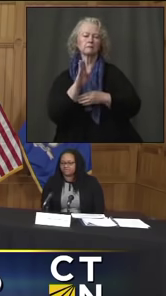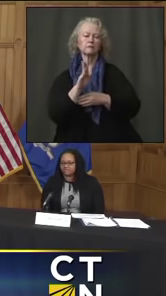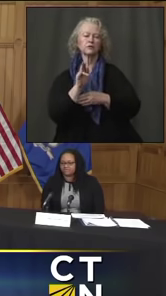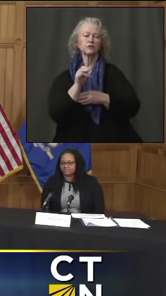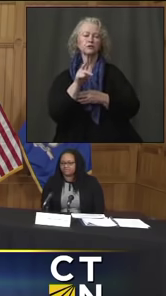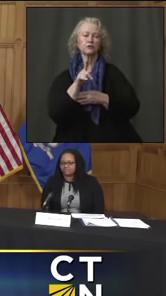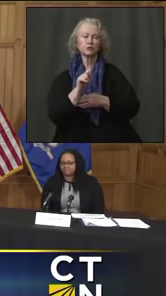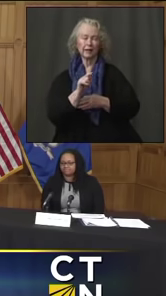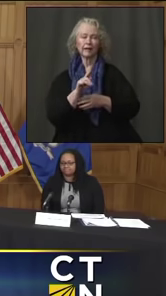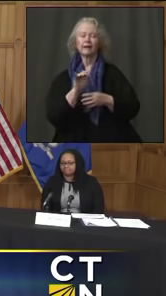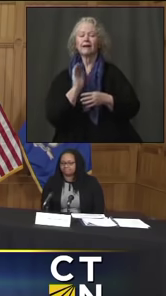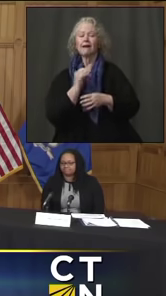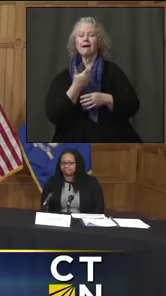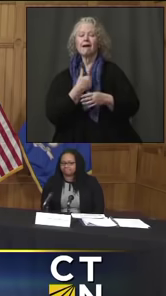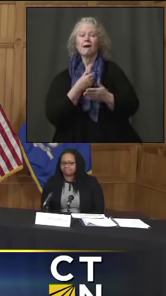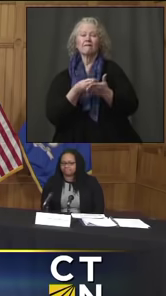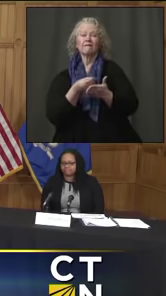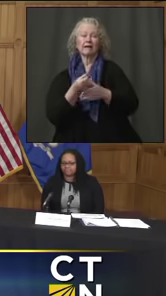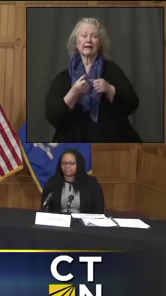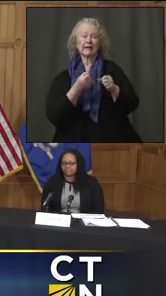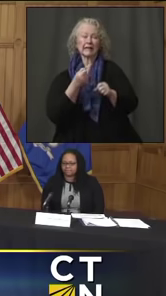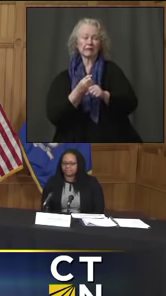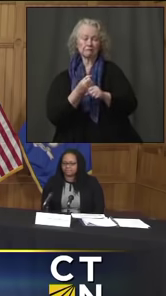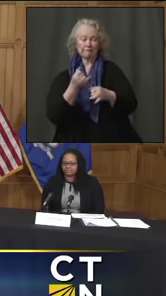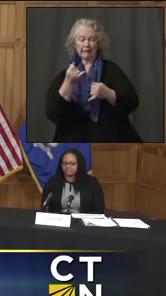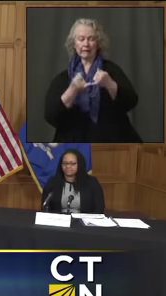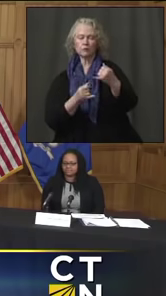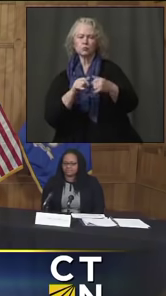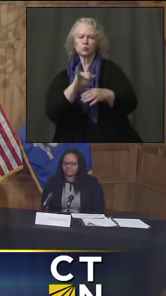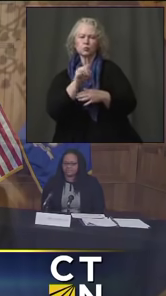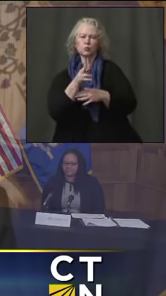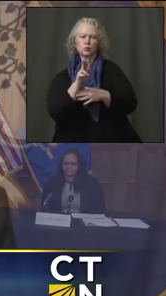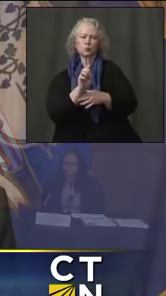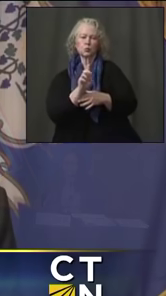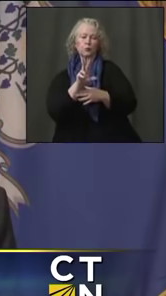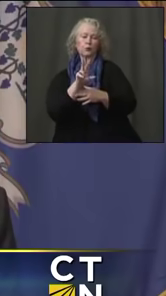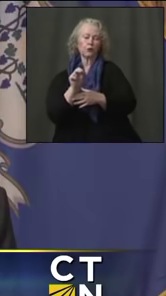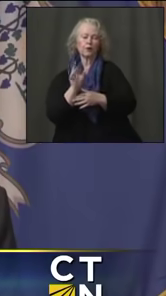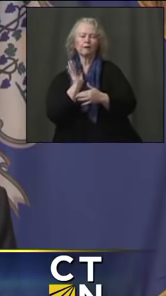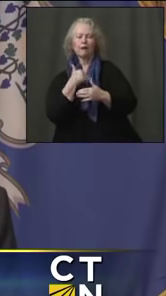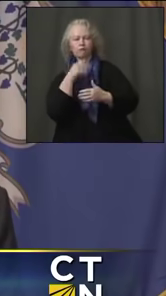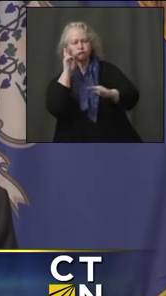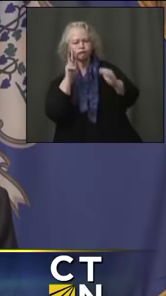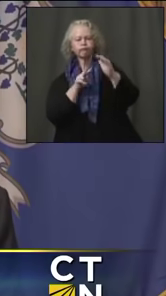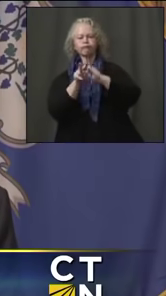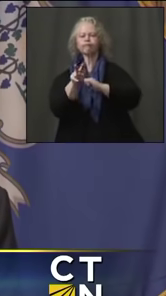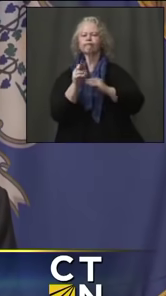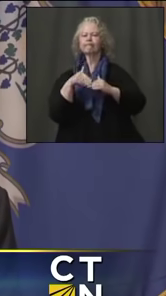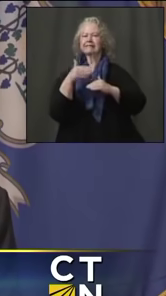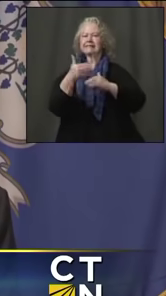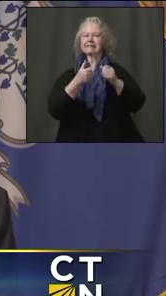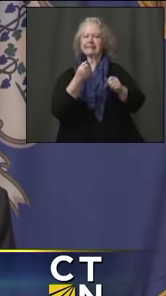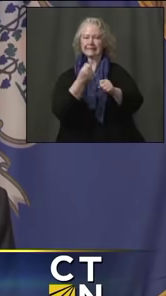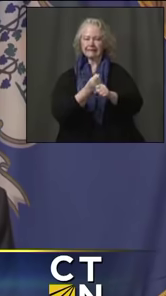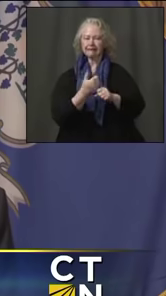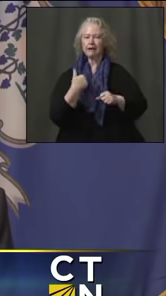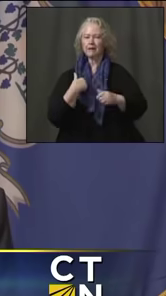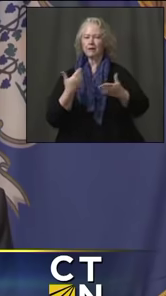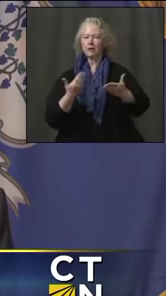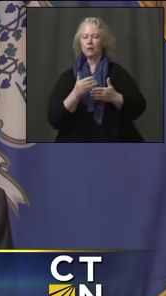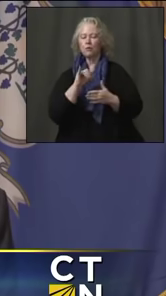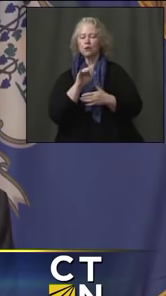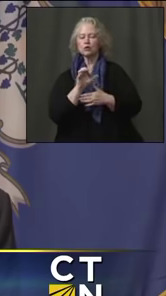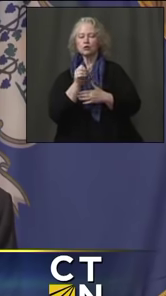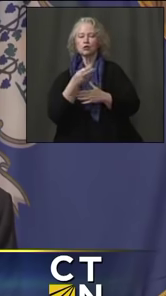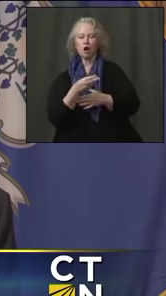on June 30, and our best projections for the next fiscal year. I'm here with Josh and Paul, per